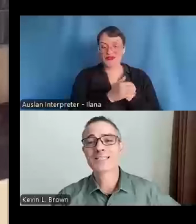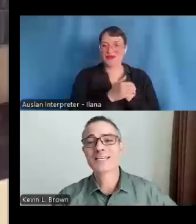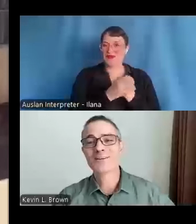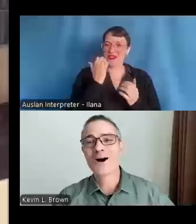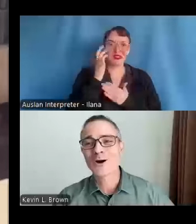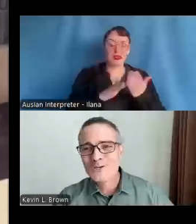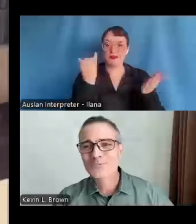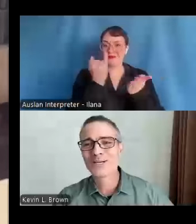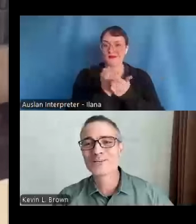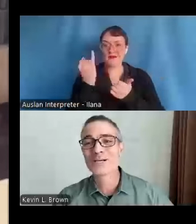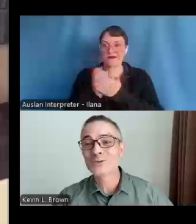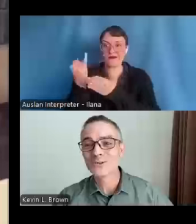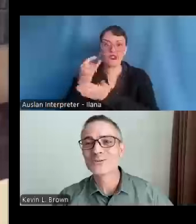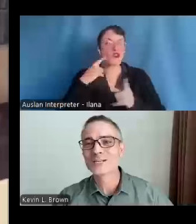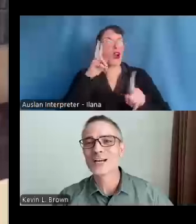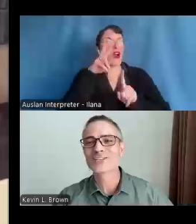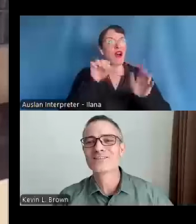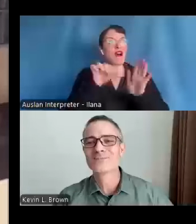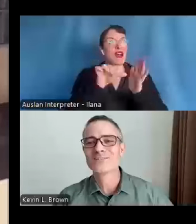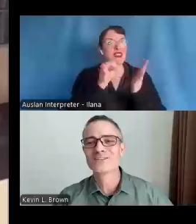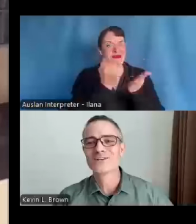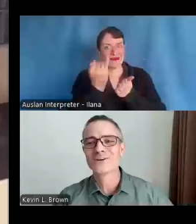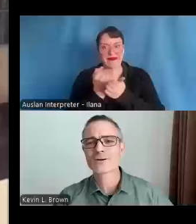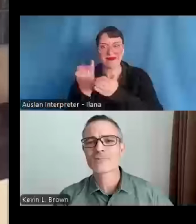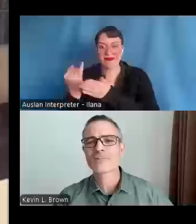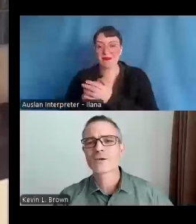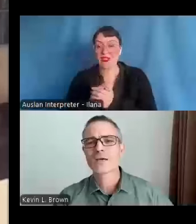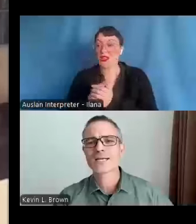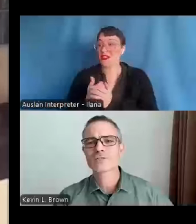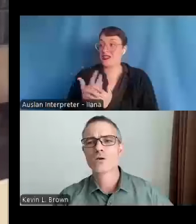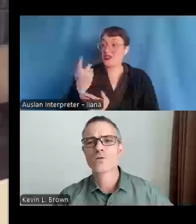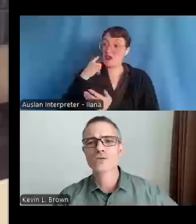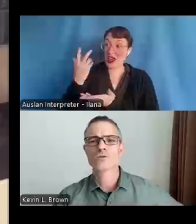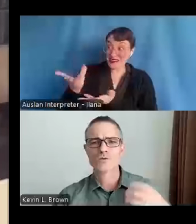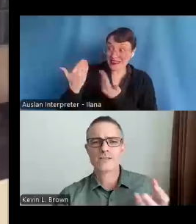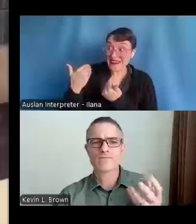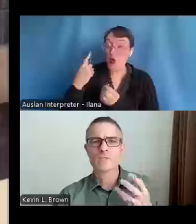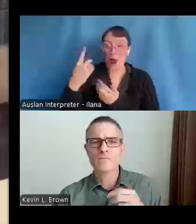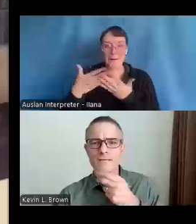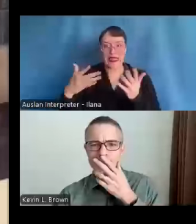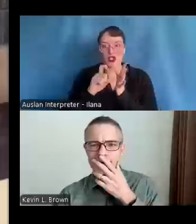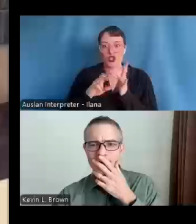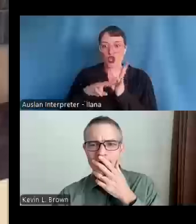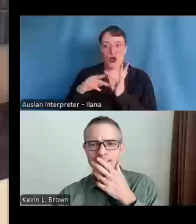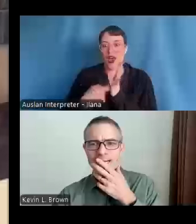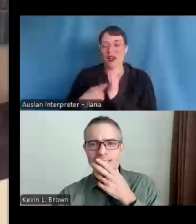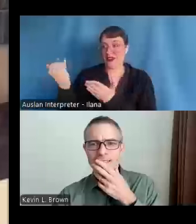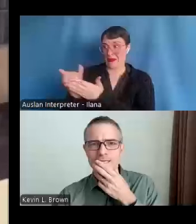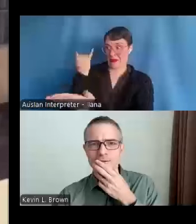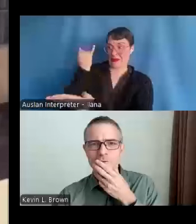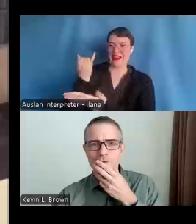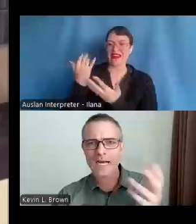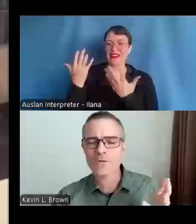just received a harsh but true rejection from a major donor. And so this was really the first moment I